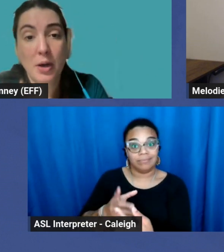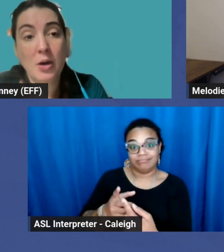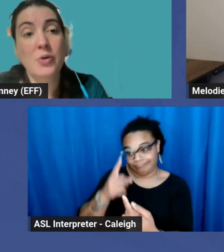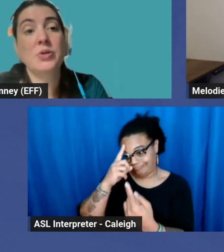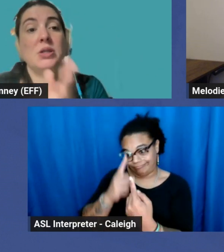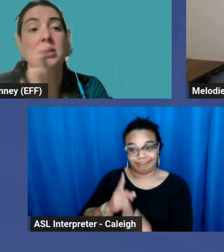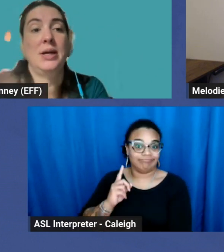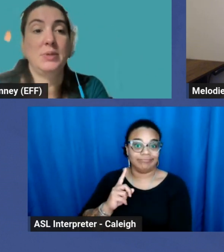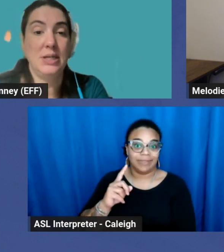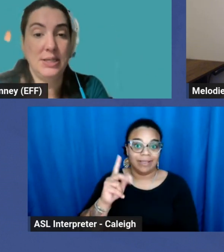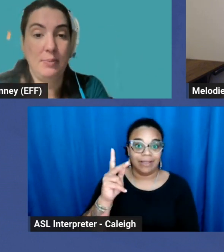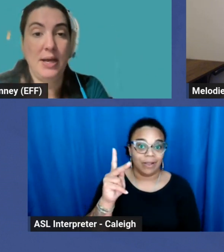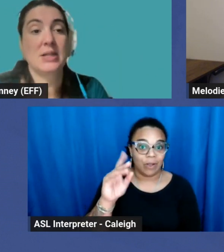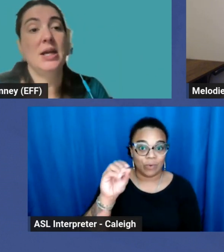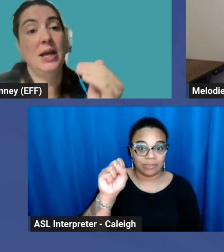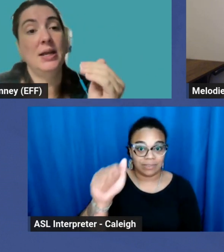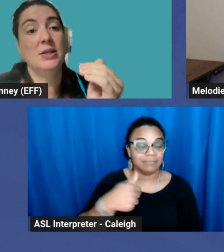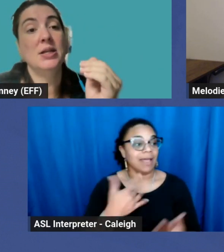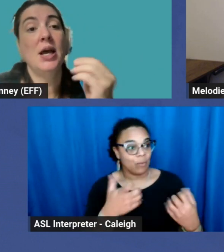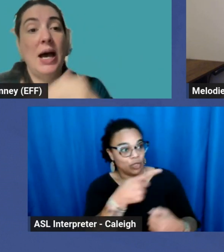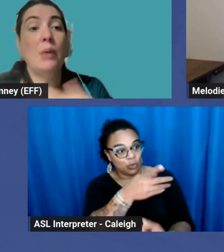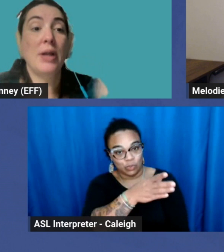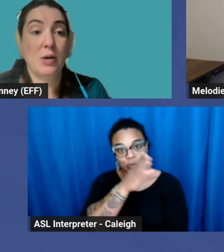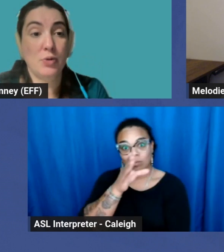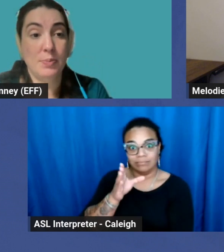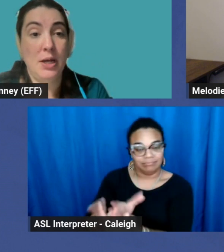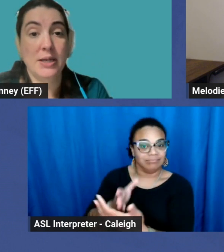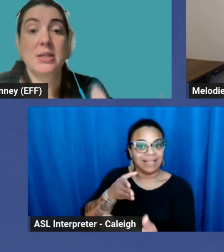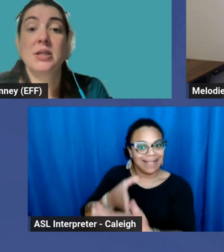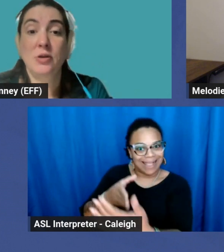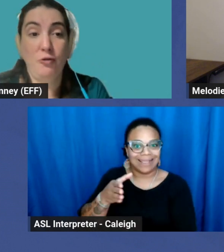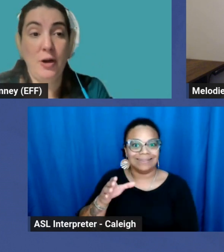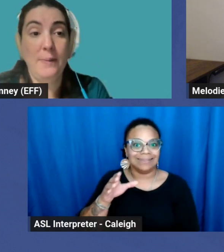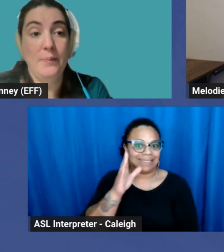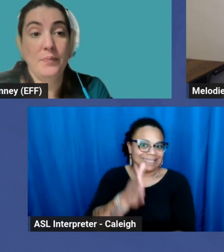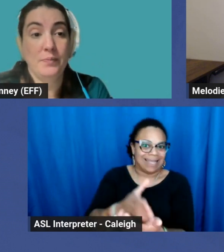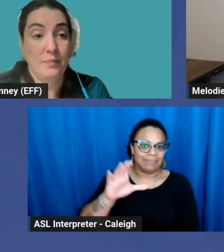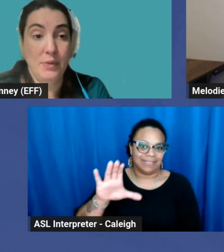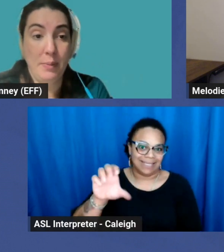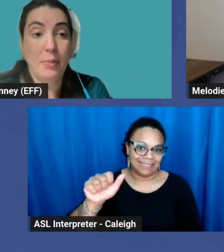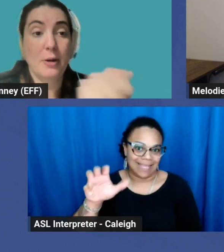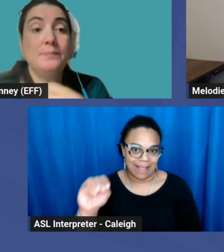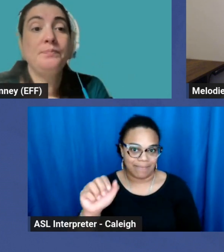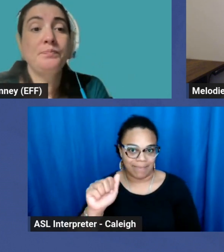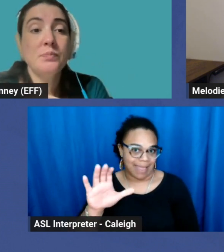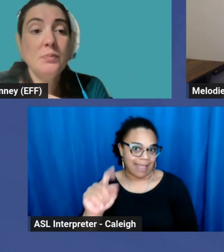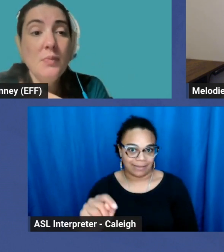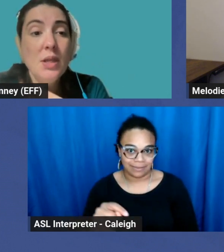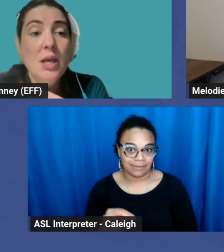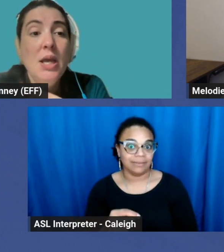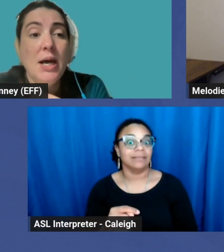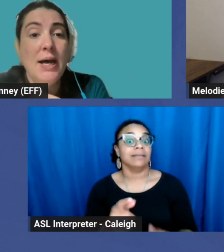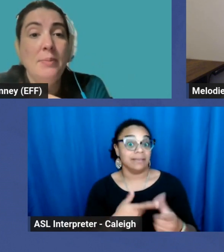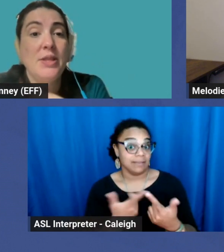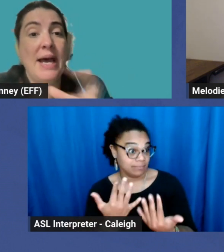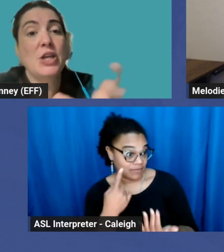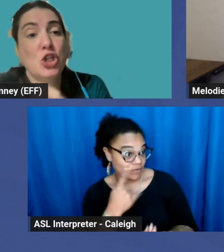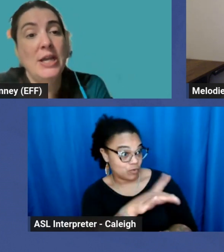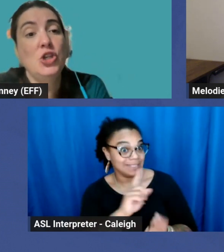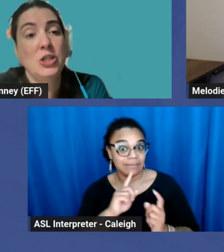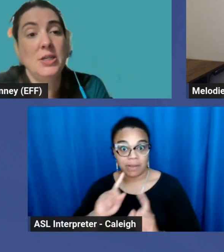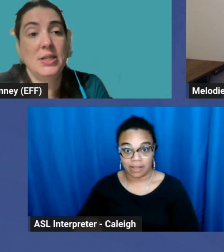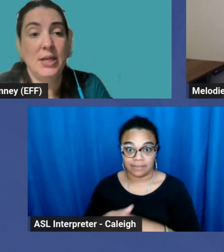to oppose the Stop CSAM Act. And I would like a response from the member.